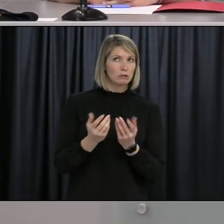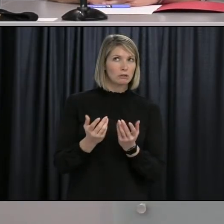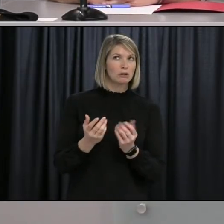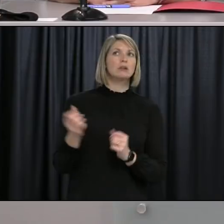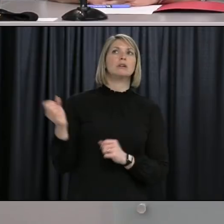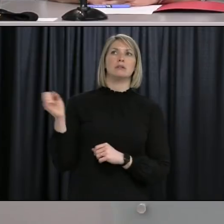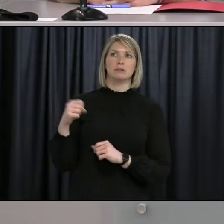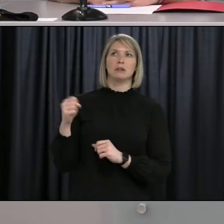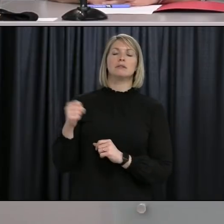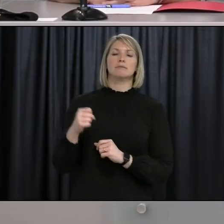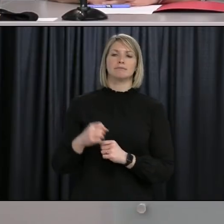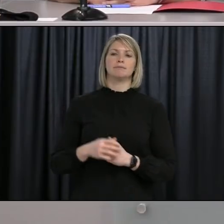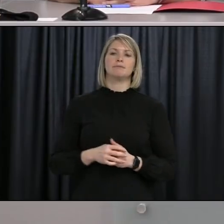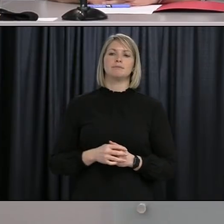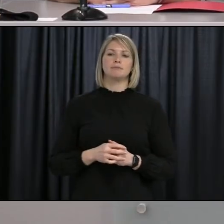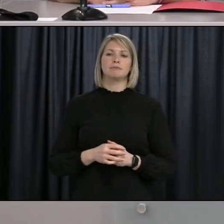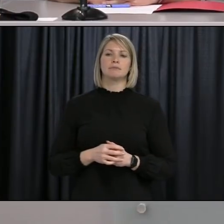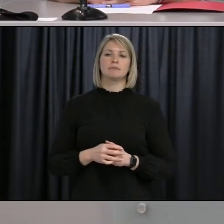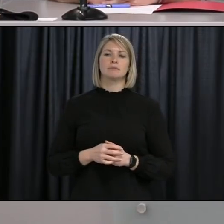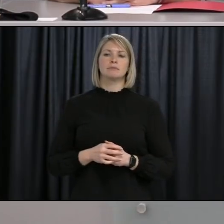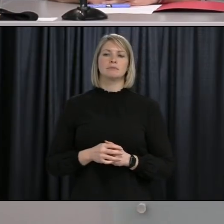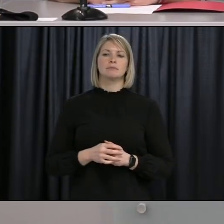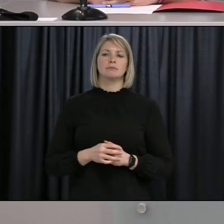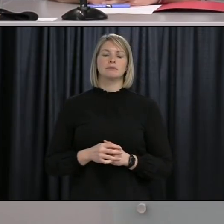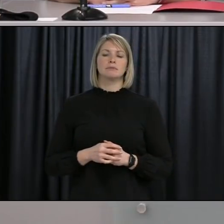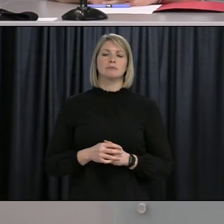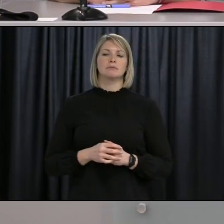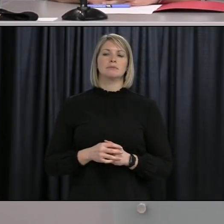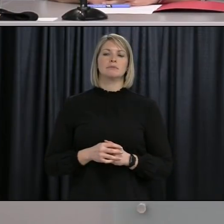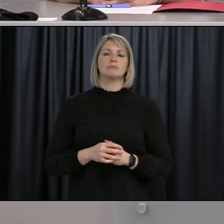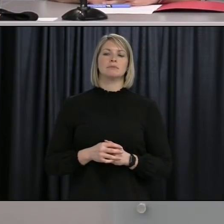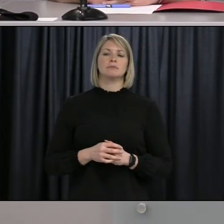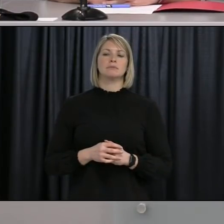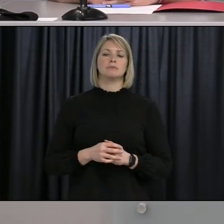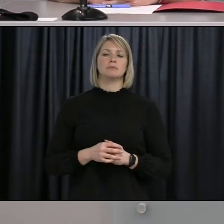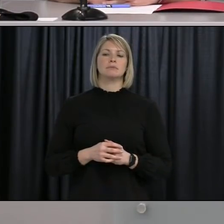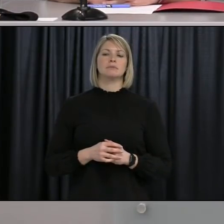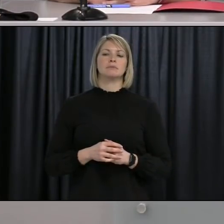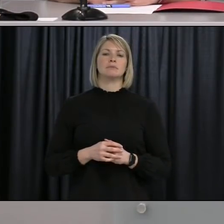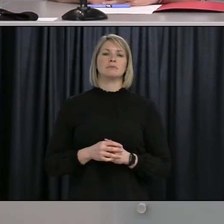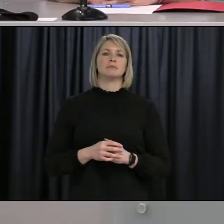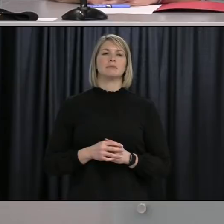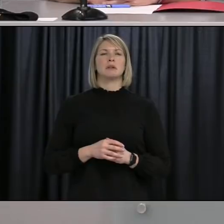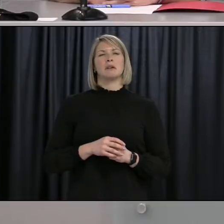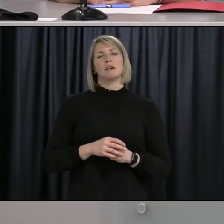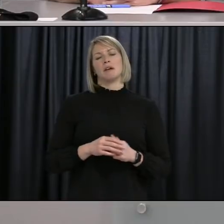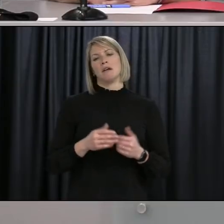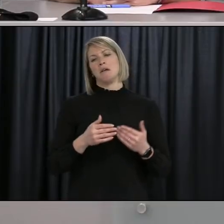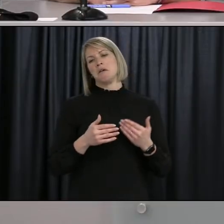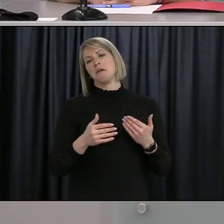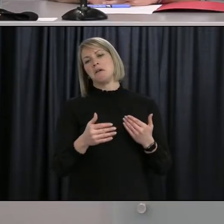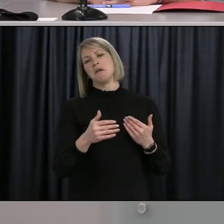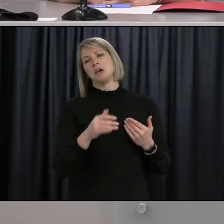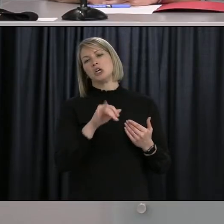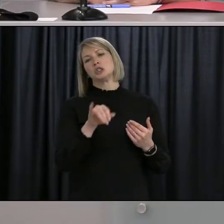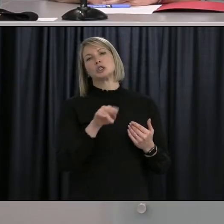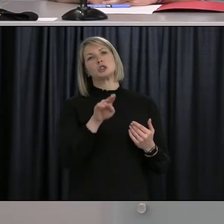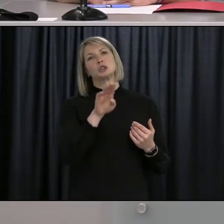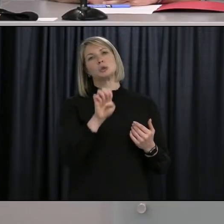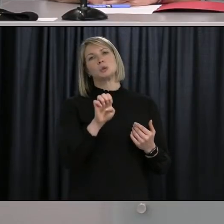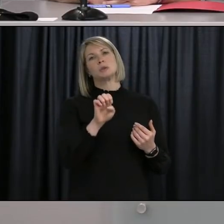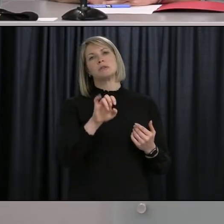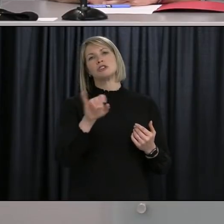I do. Premier Fury, loath to belabor the point, but by June or July of this year, more vaccines will have